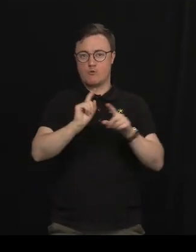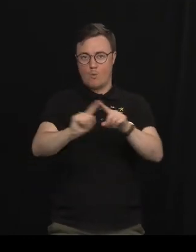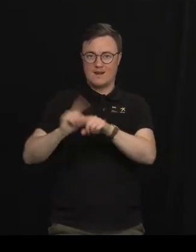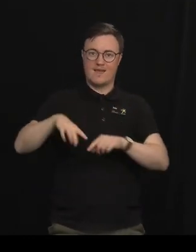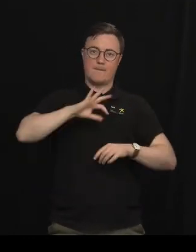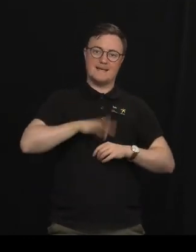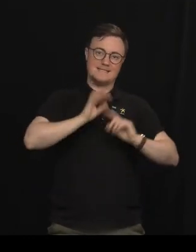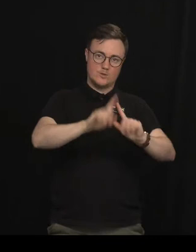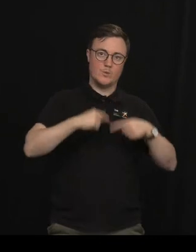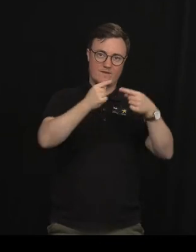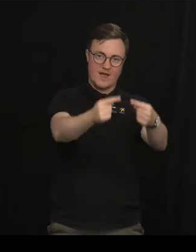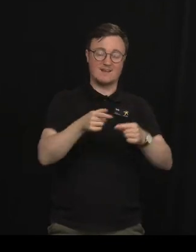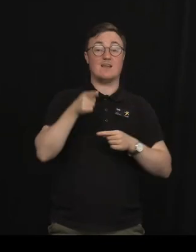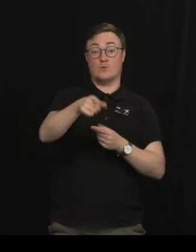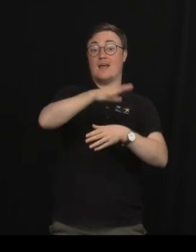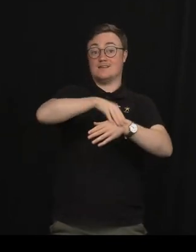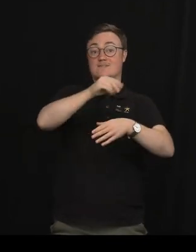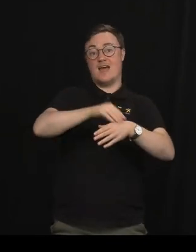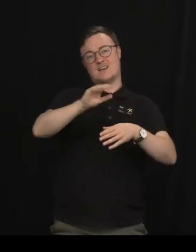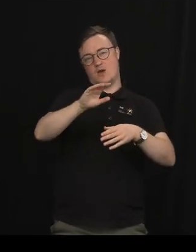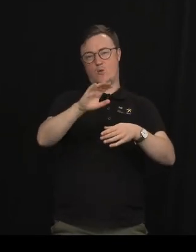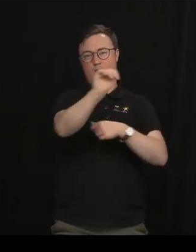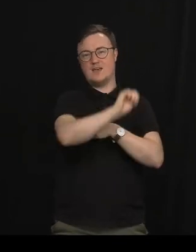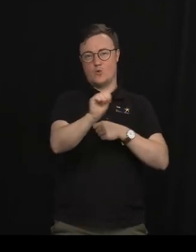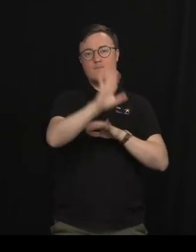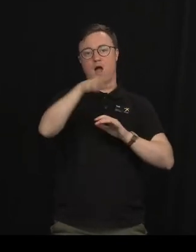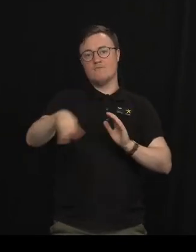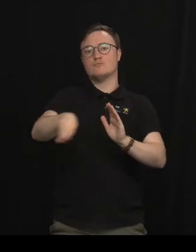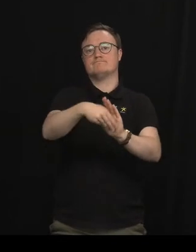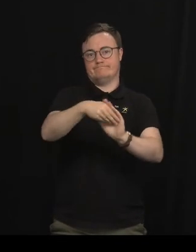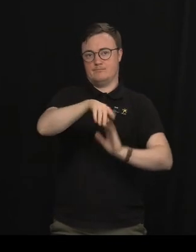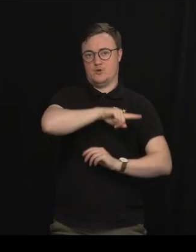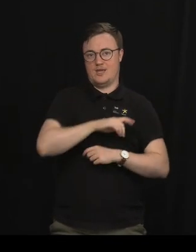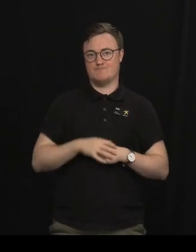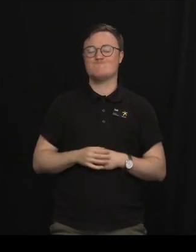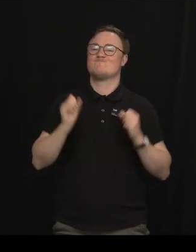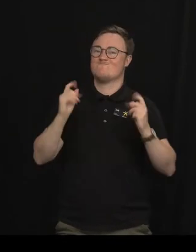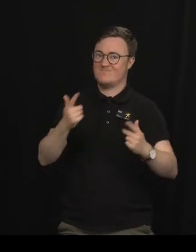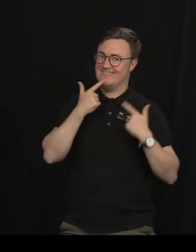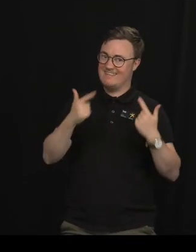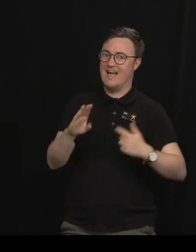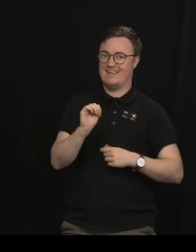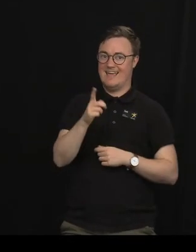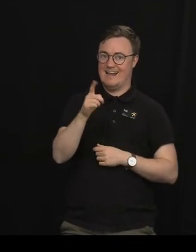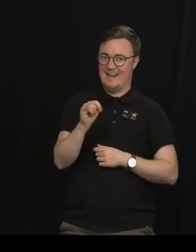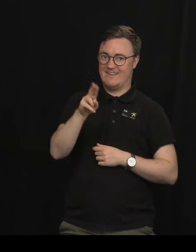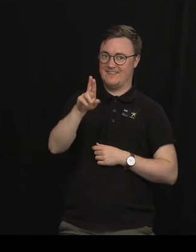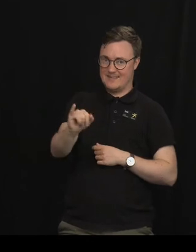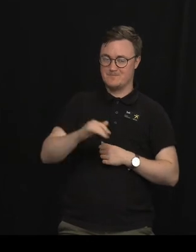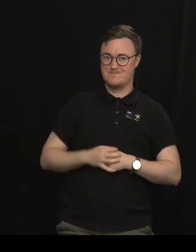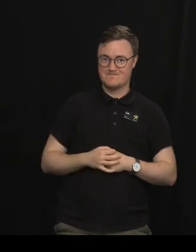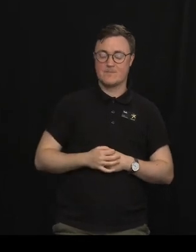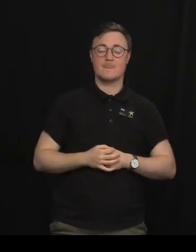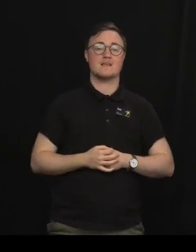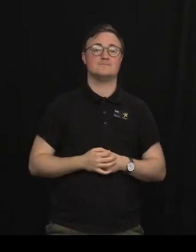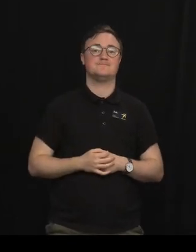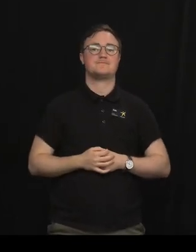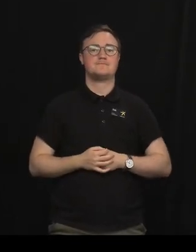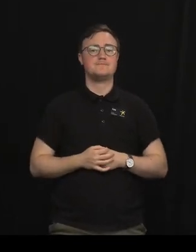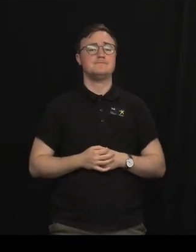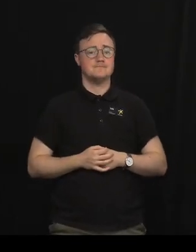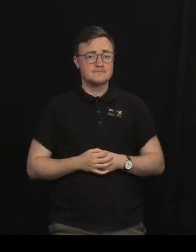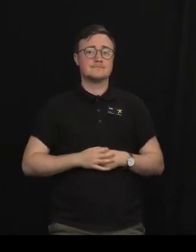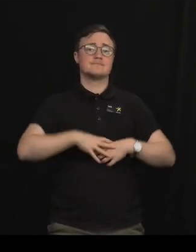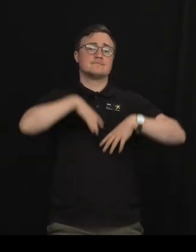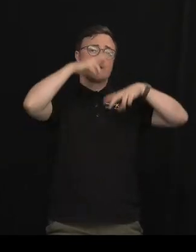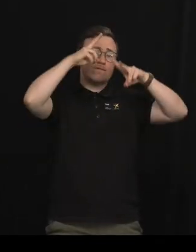more contributing funding for EDCTP, apart right. from the EU. Great. Thank you so much, Eleni. So moving from